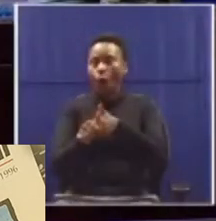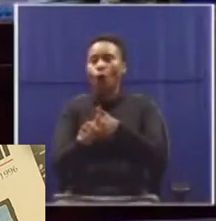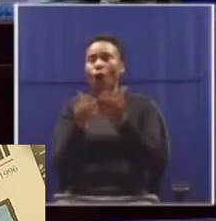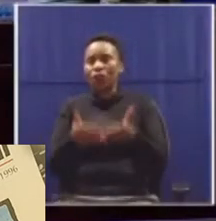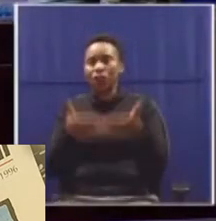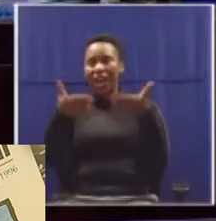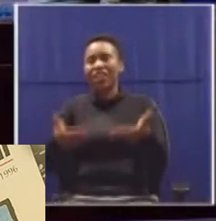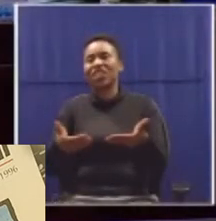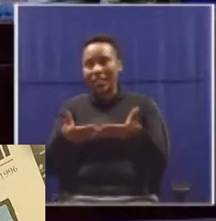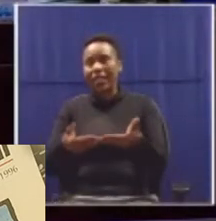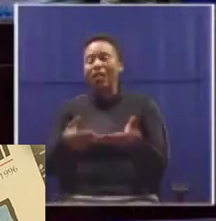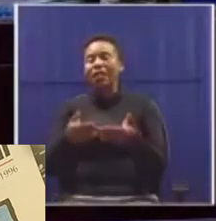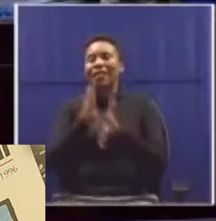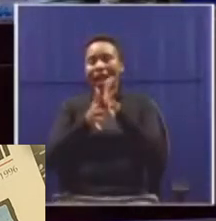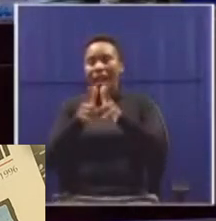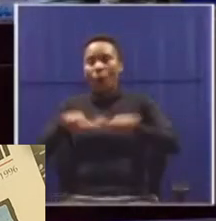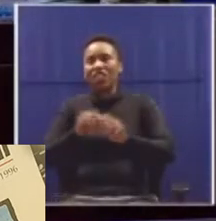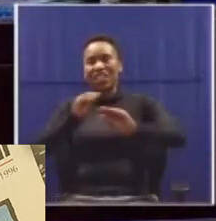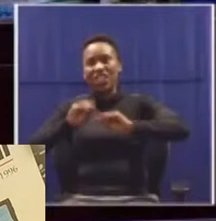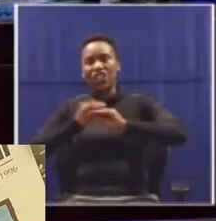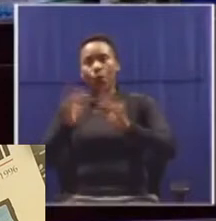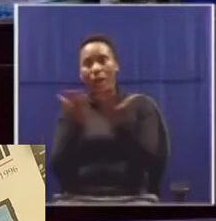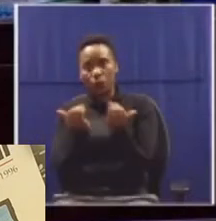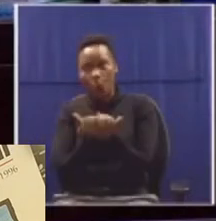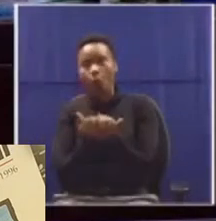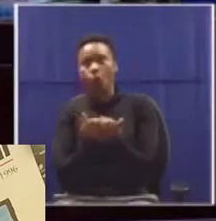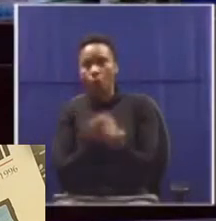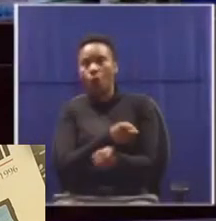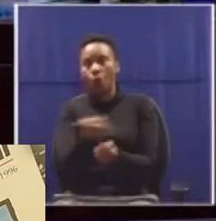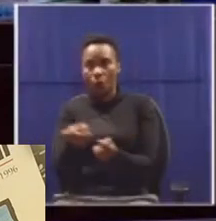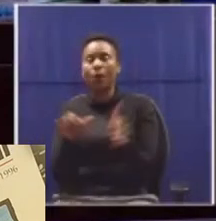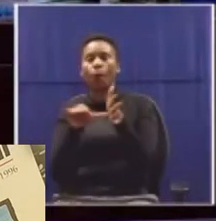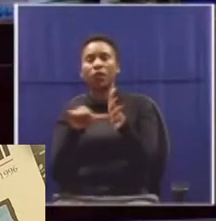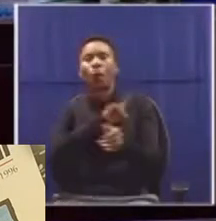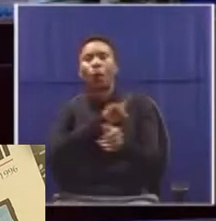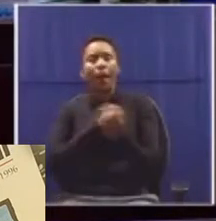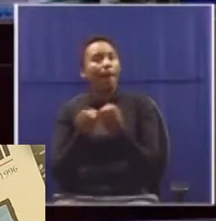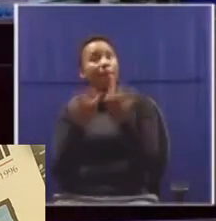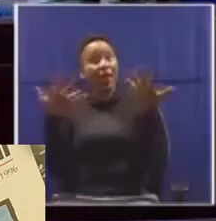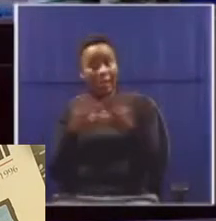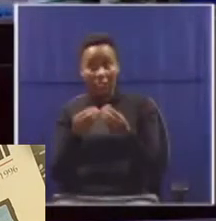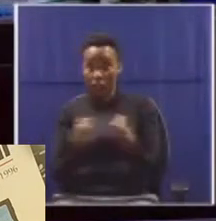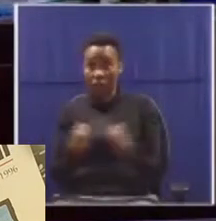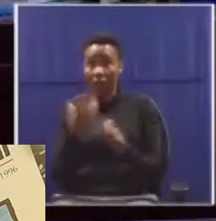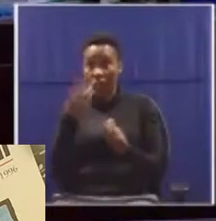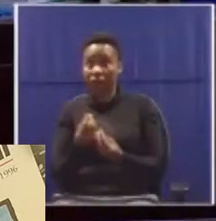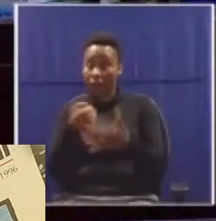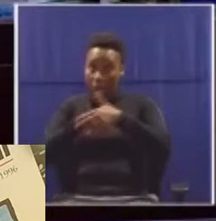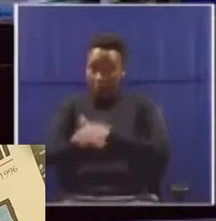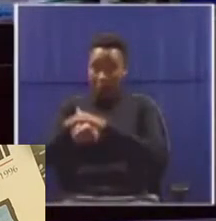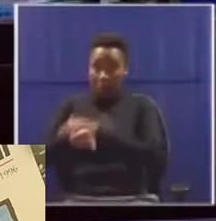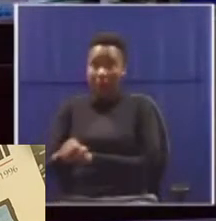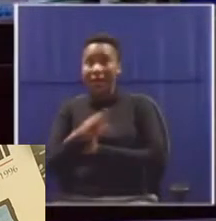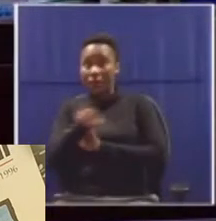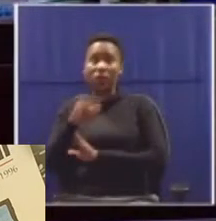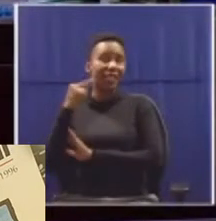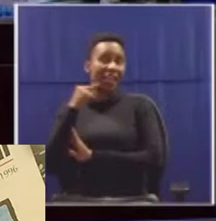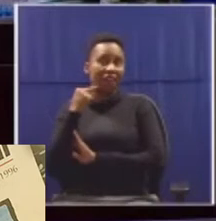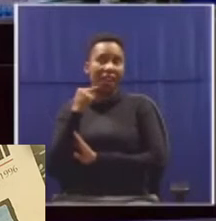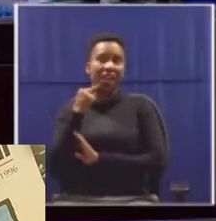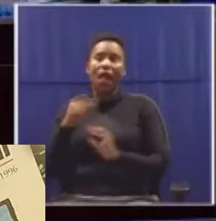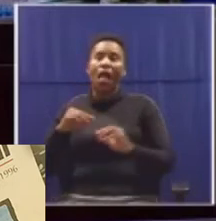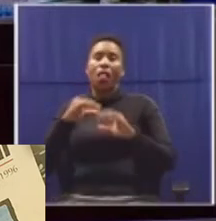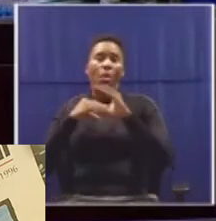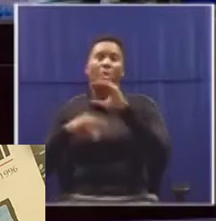in our school curriculum and it's very important because we have many kids that we have given birth to that are deaf and cannot communicate